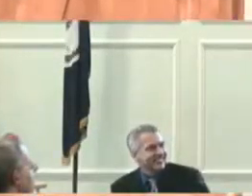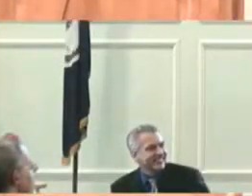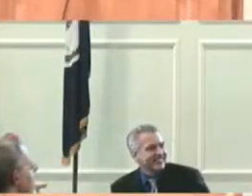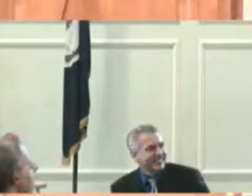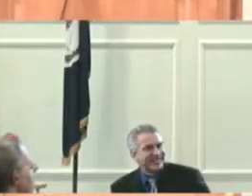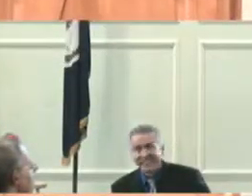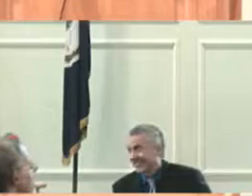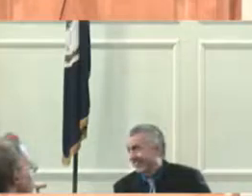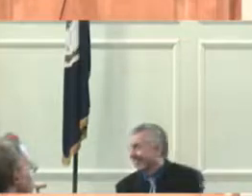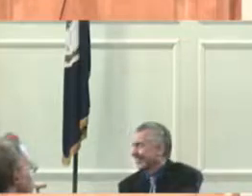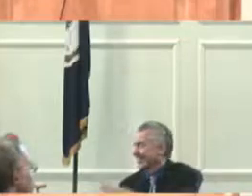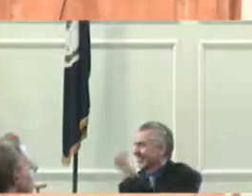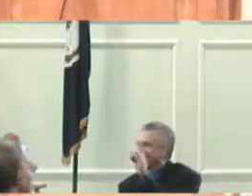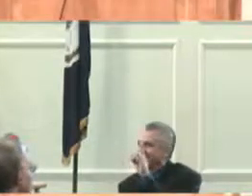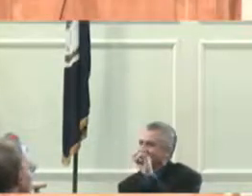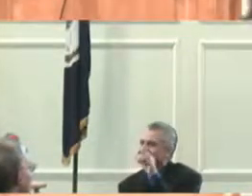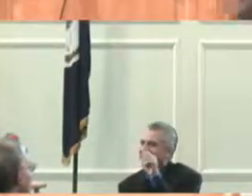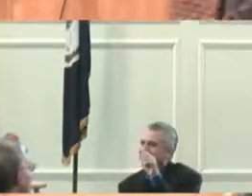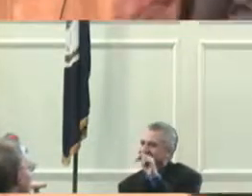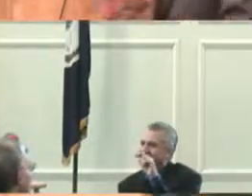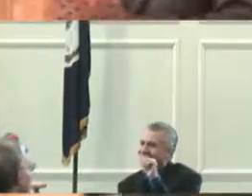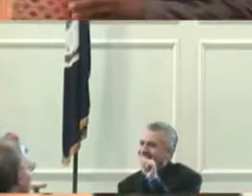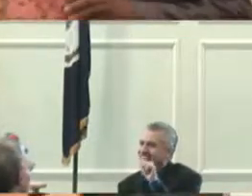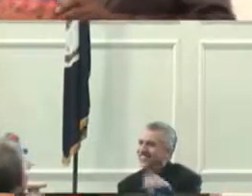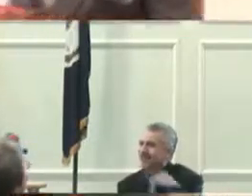Diana Santiago.